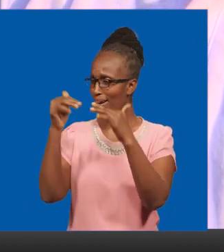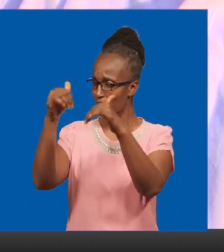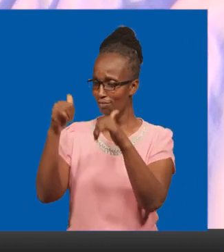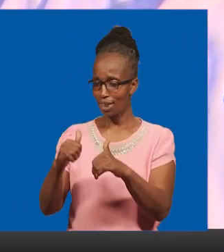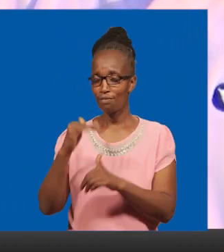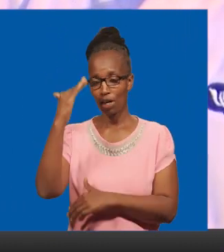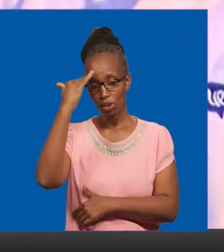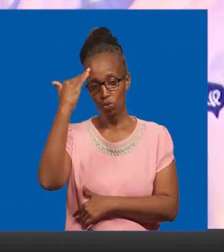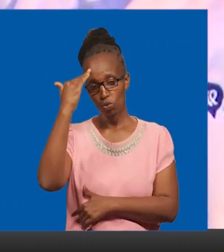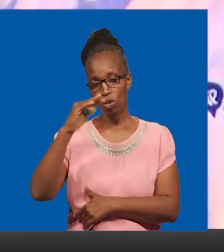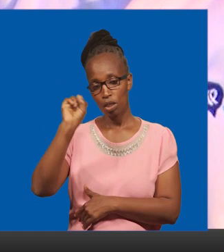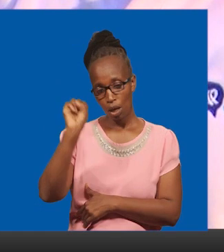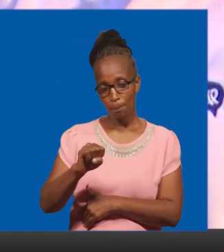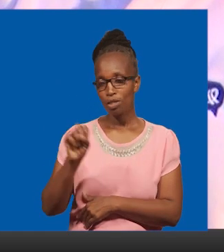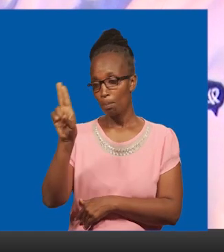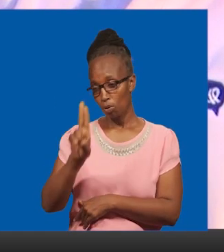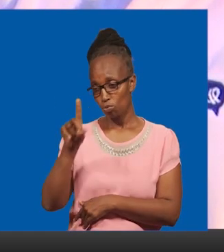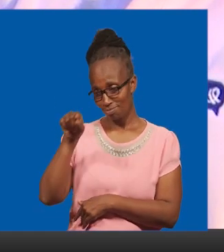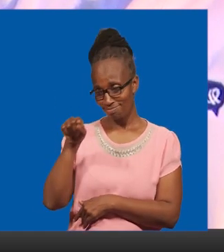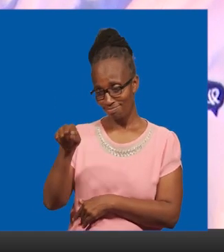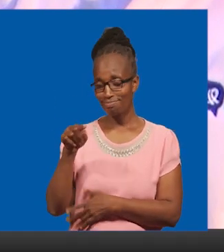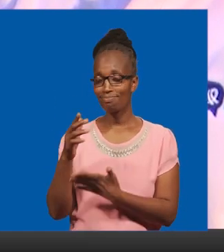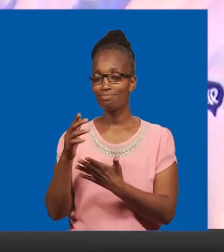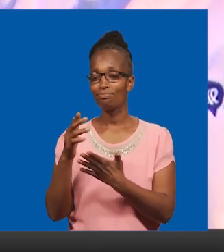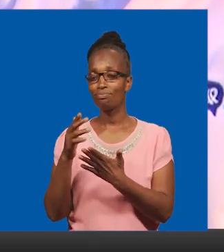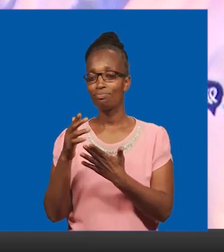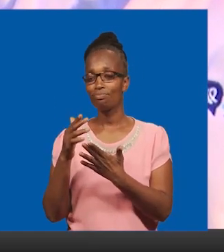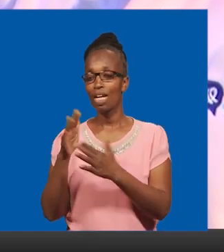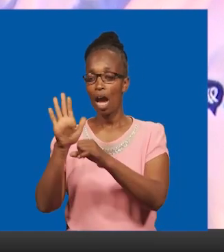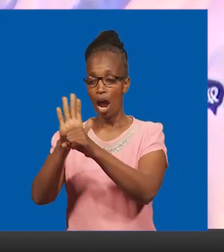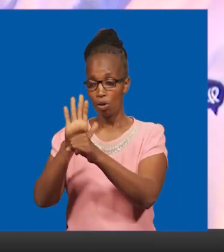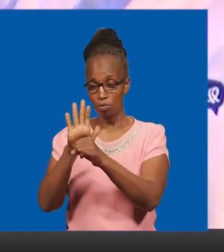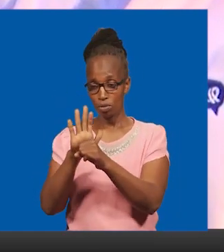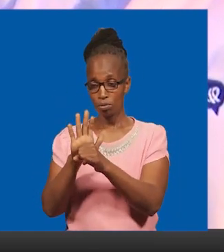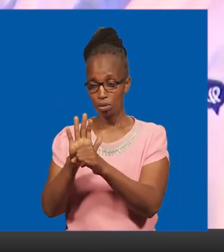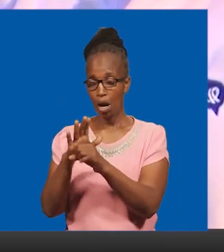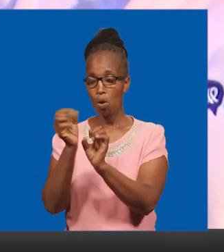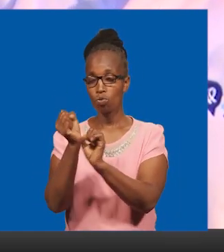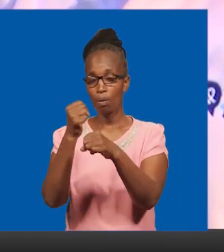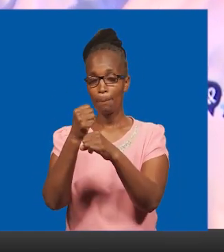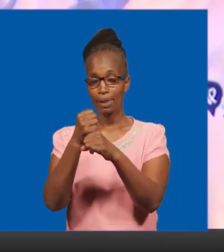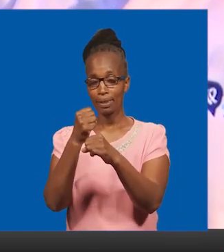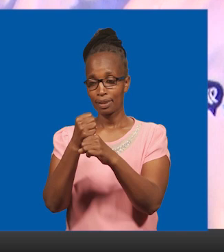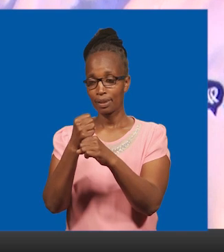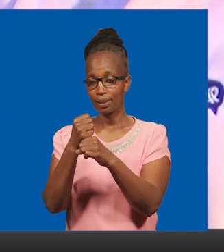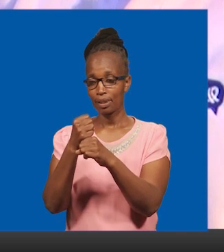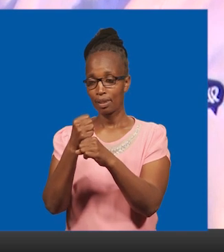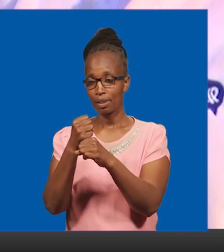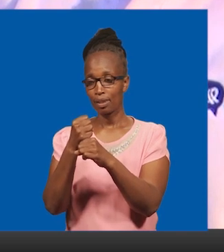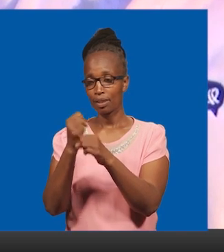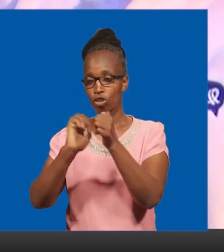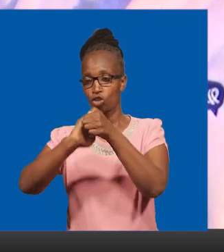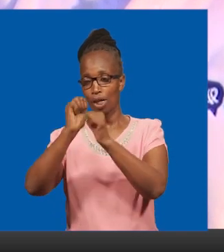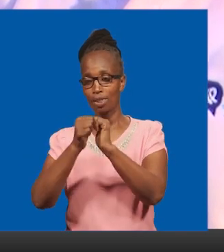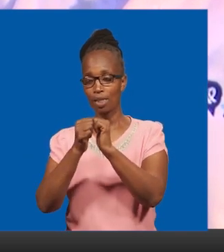groups, but I've never known that I can use this so much to make